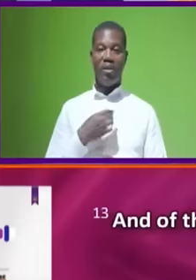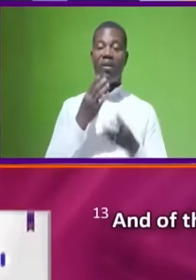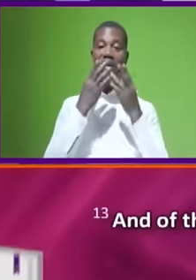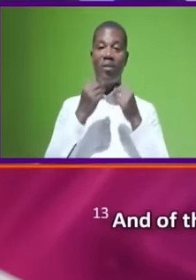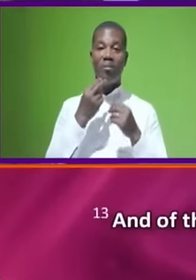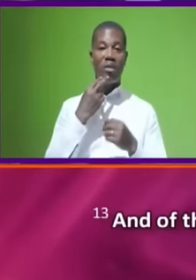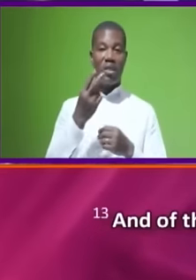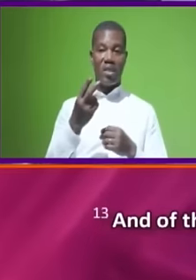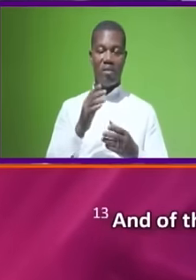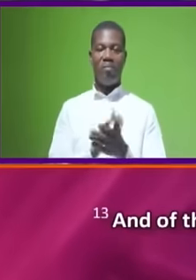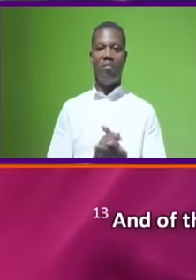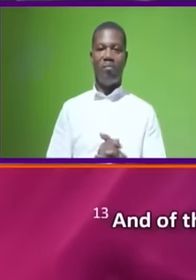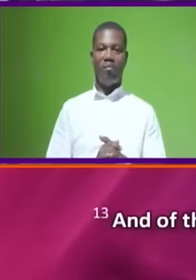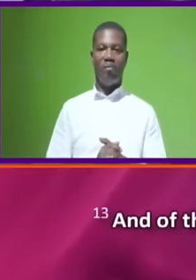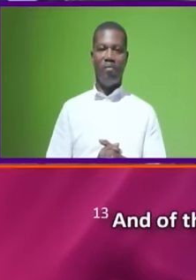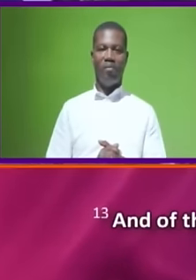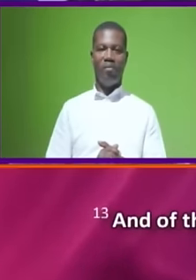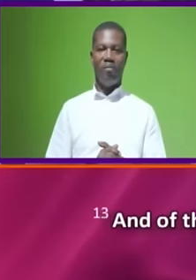mention?